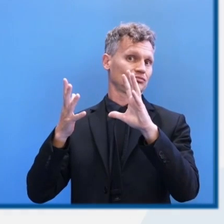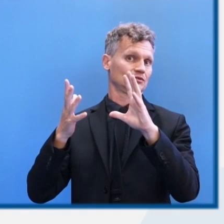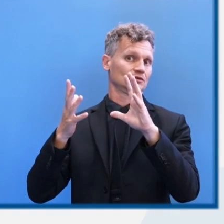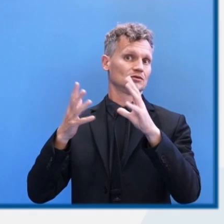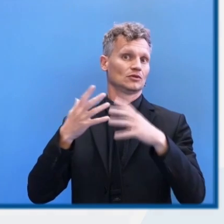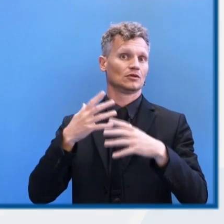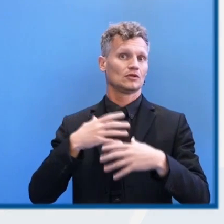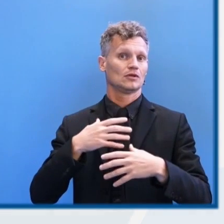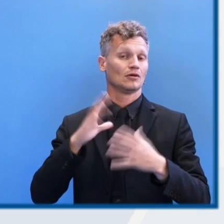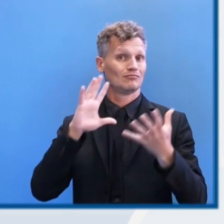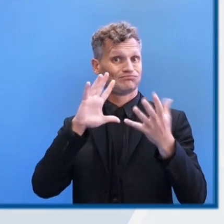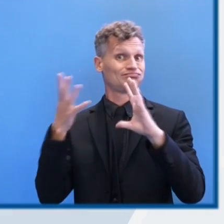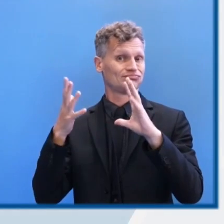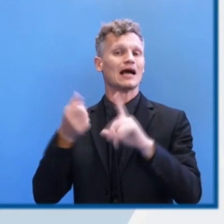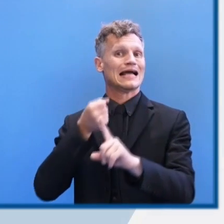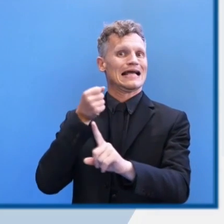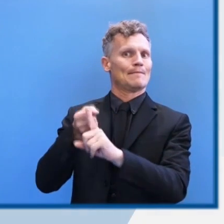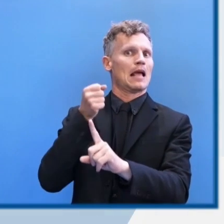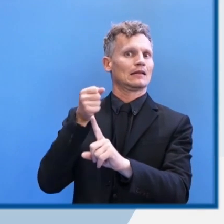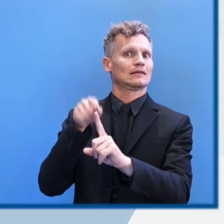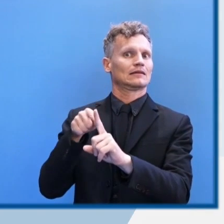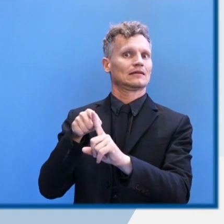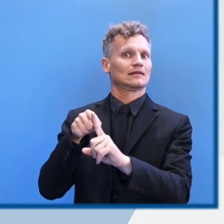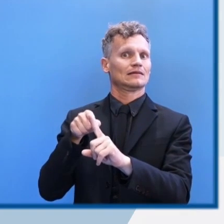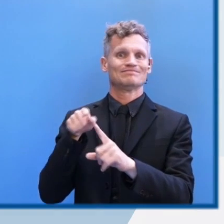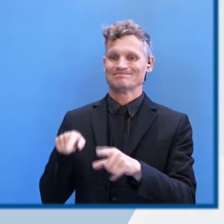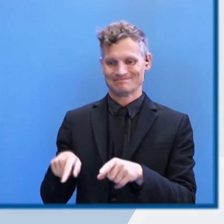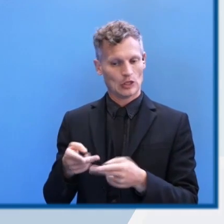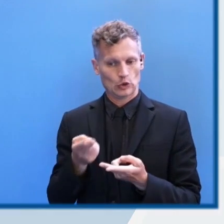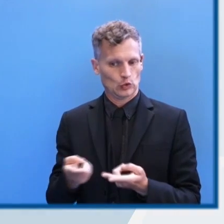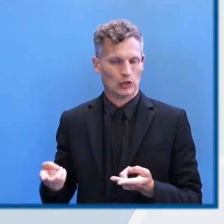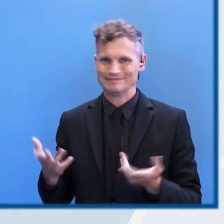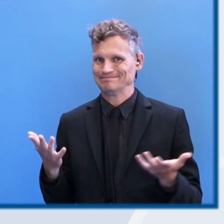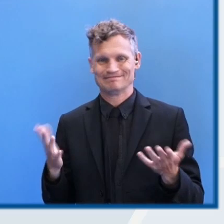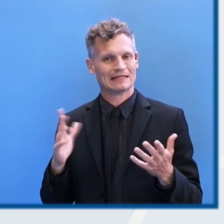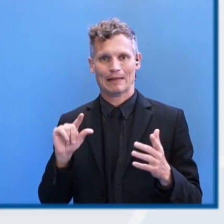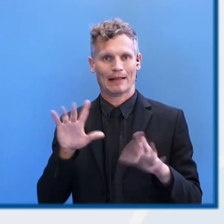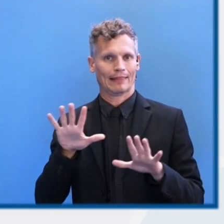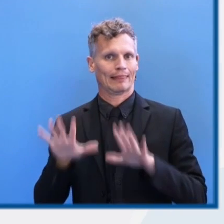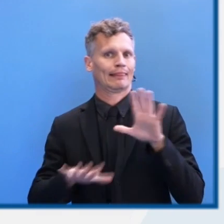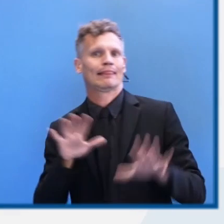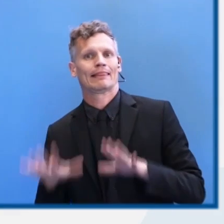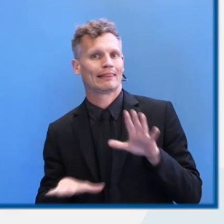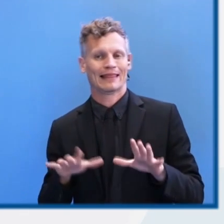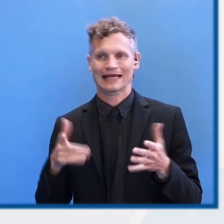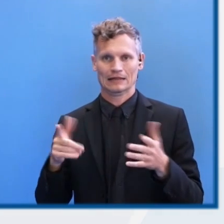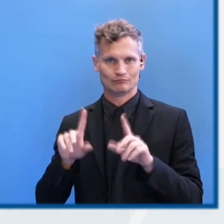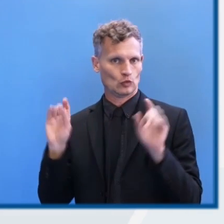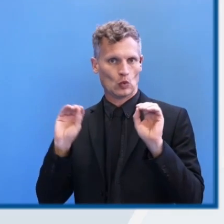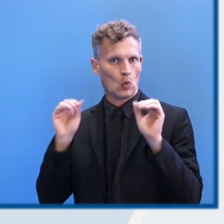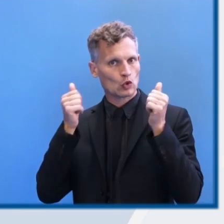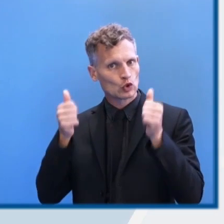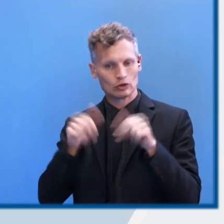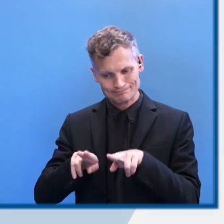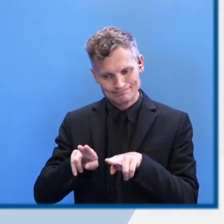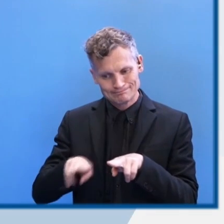event, is what is not well developed and what is quite, say, relatively empty. That means we